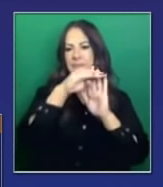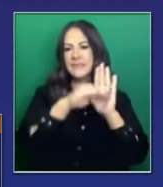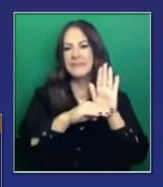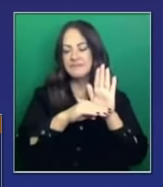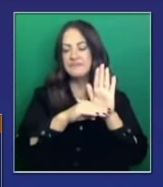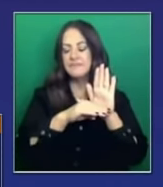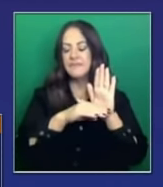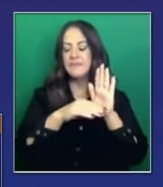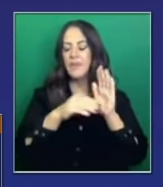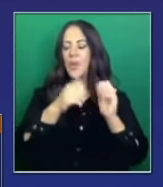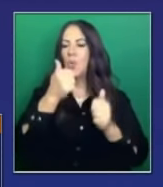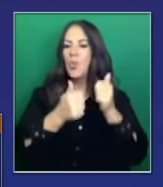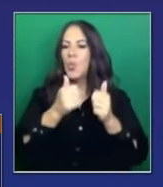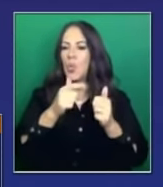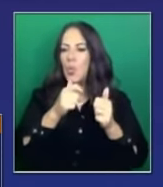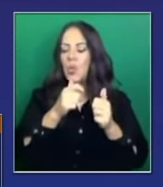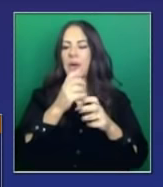see where they end up, but